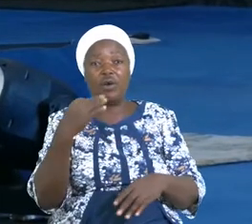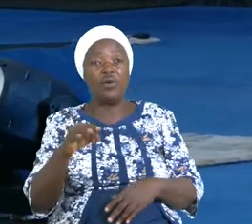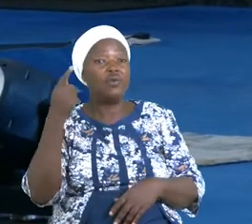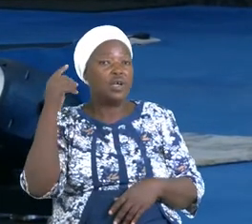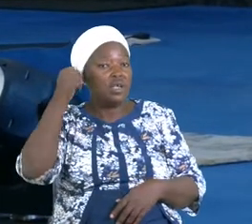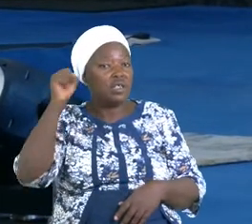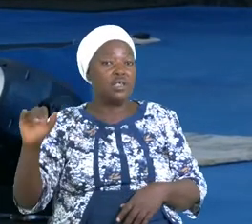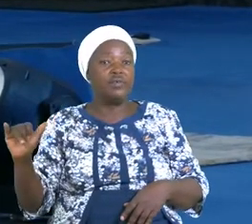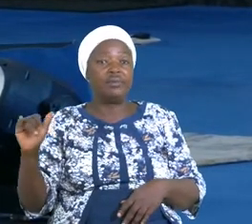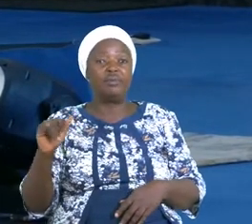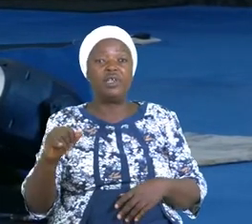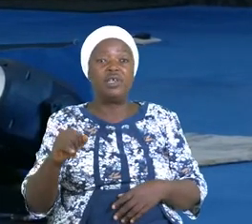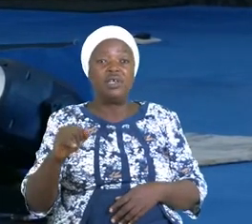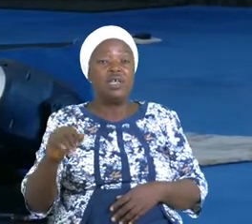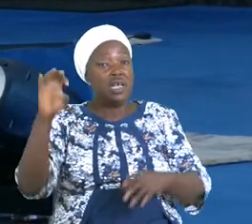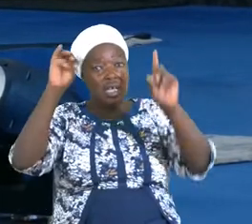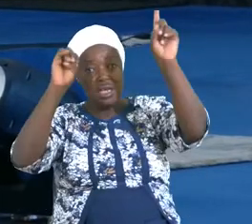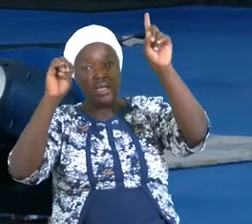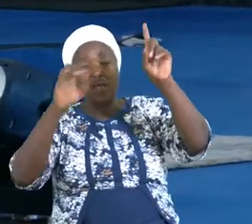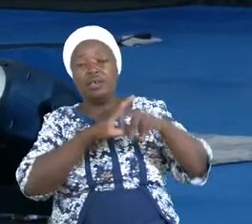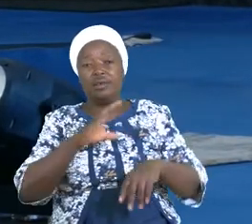He, Christ.